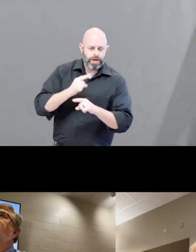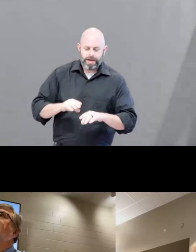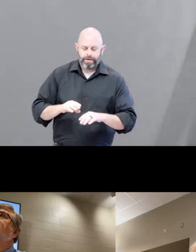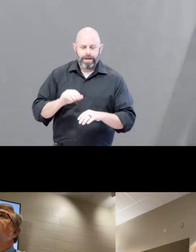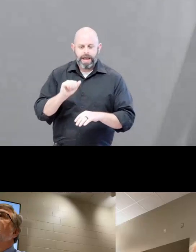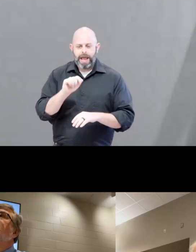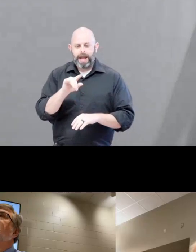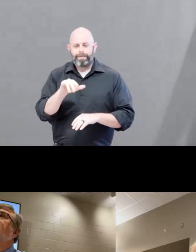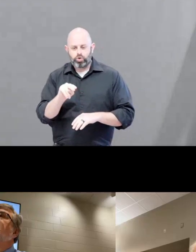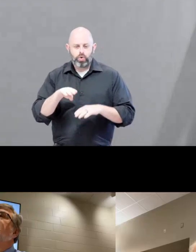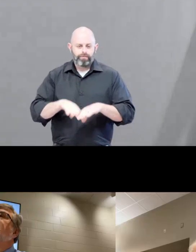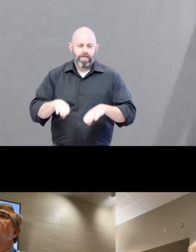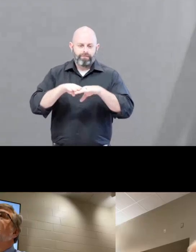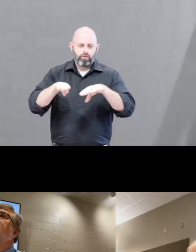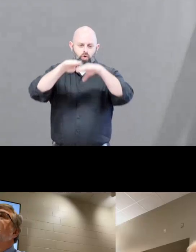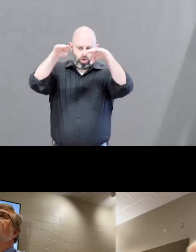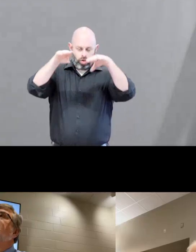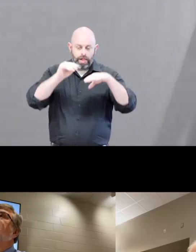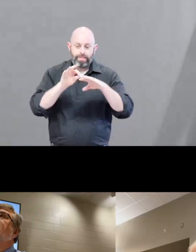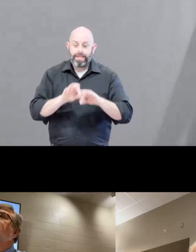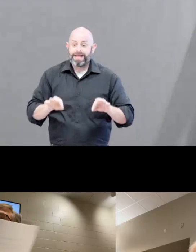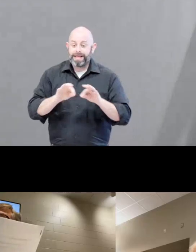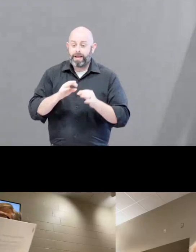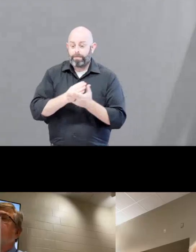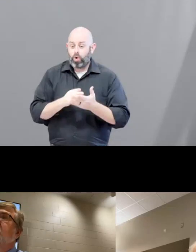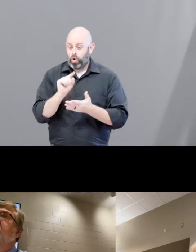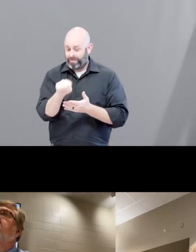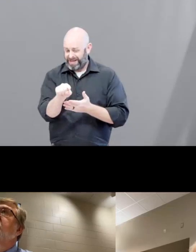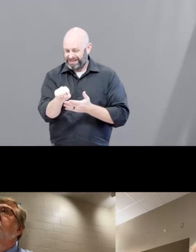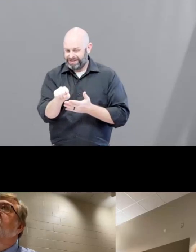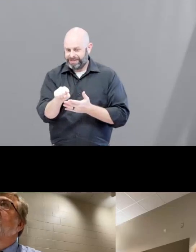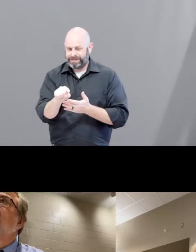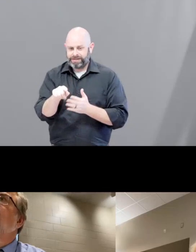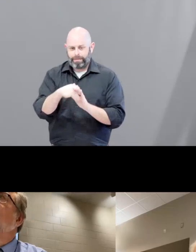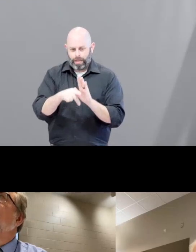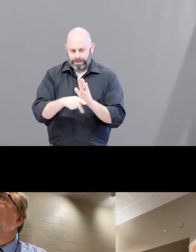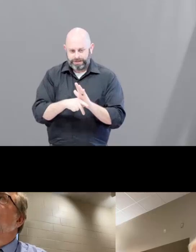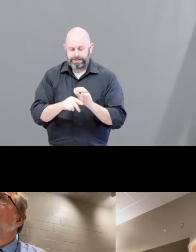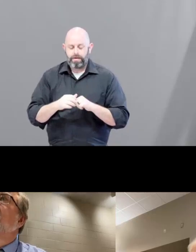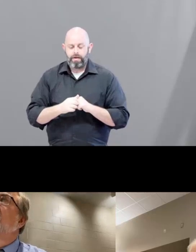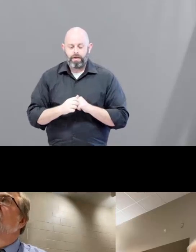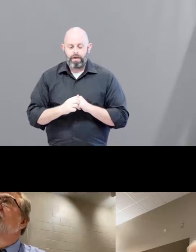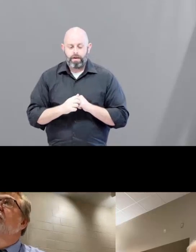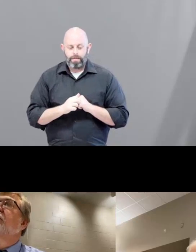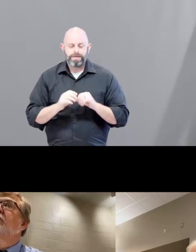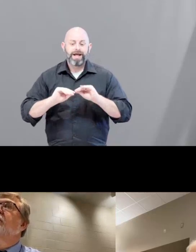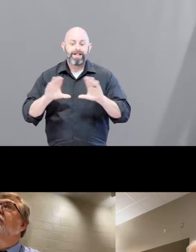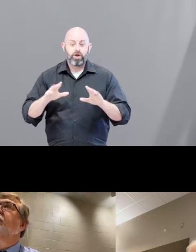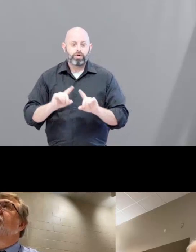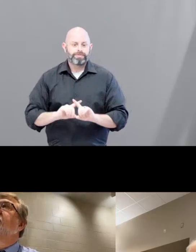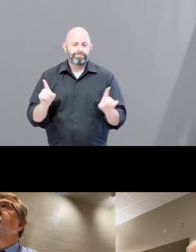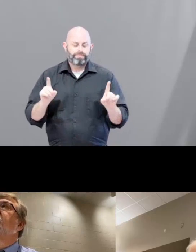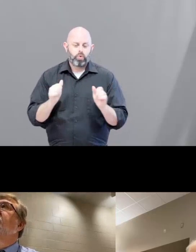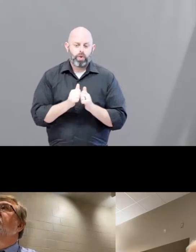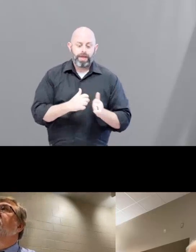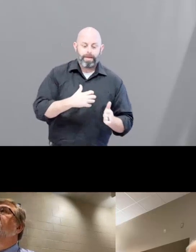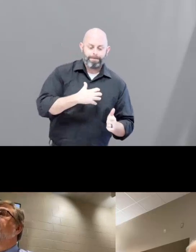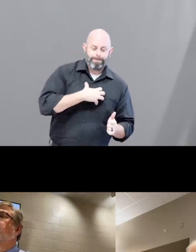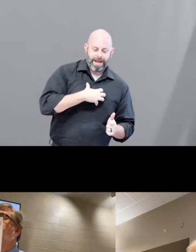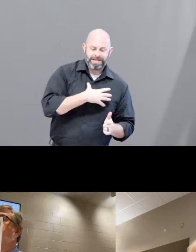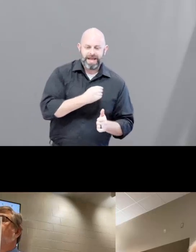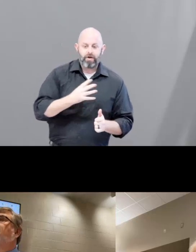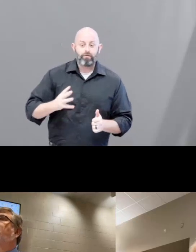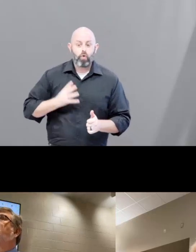level. And basically the key components of this one is it does a clear distinction between complaints and